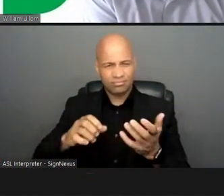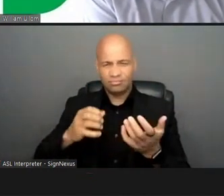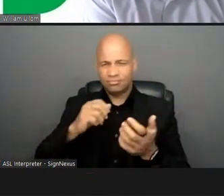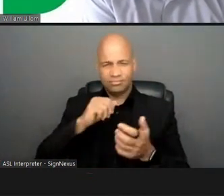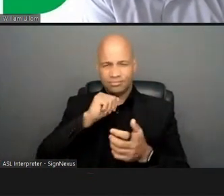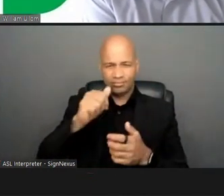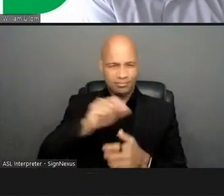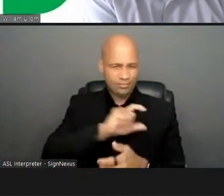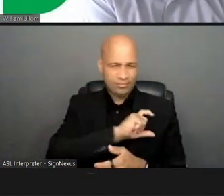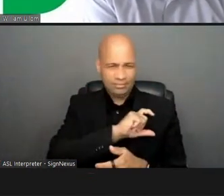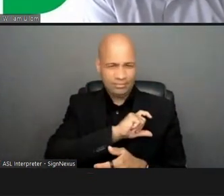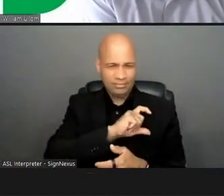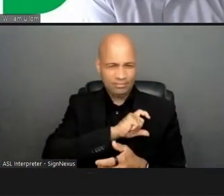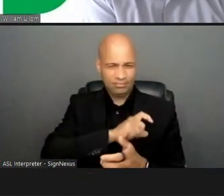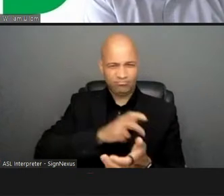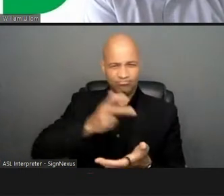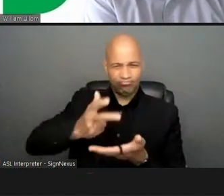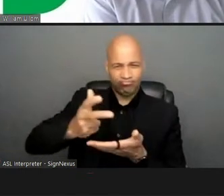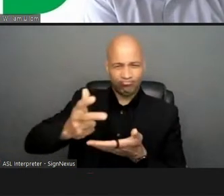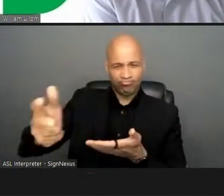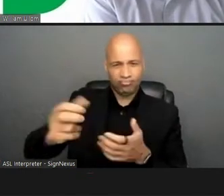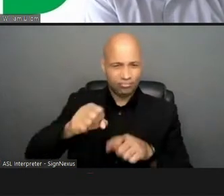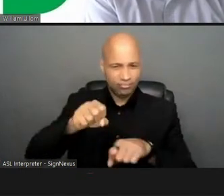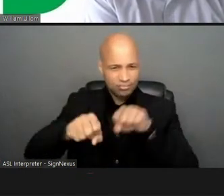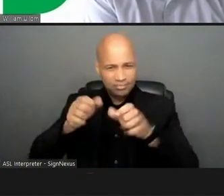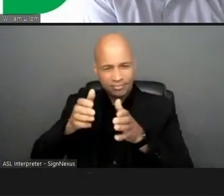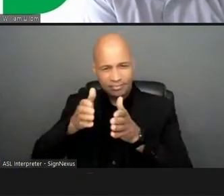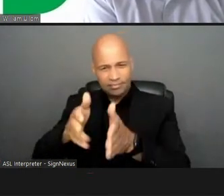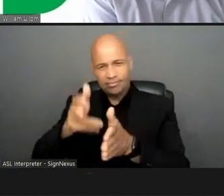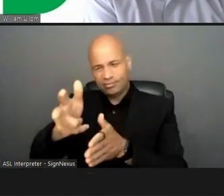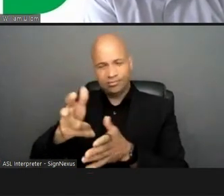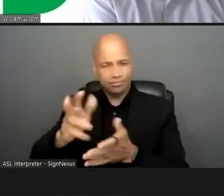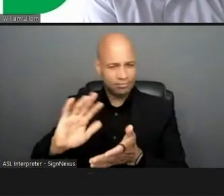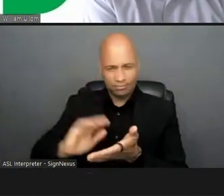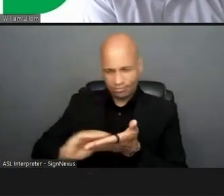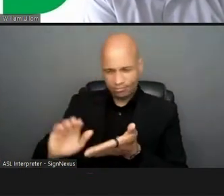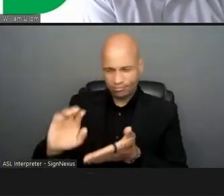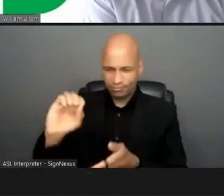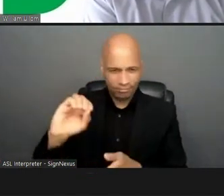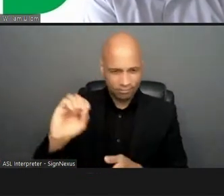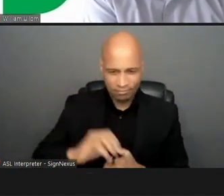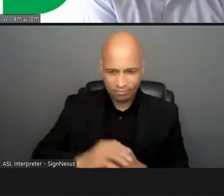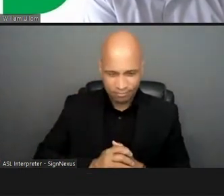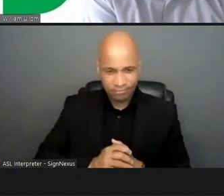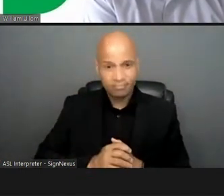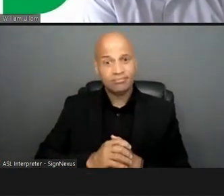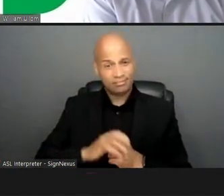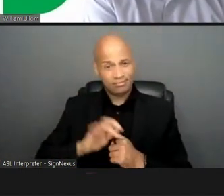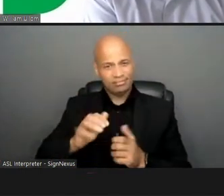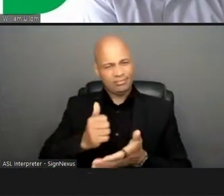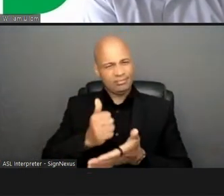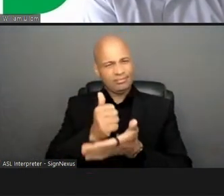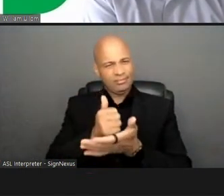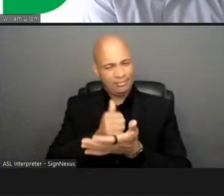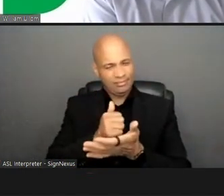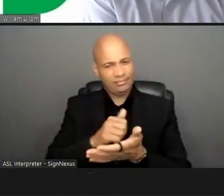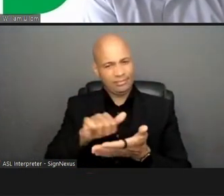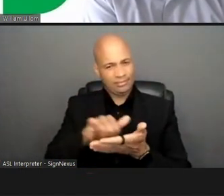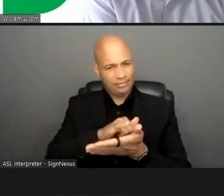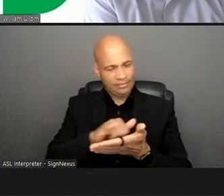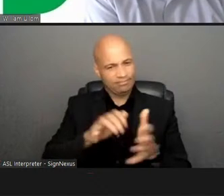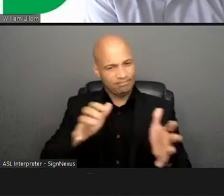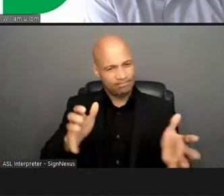over our City's sidewalks and bike Lanes I believe that this program will give New Yorkers the push they need to reorient their lives around